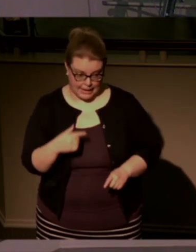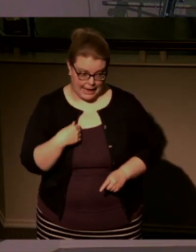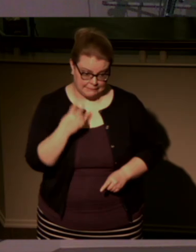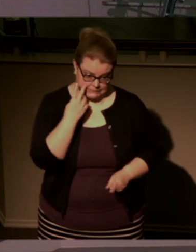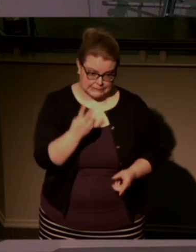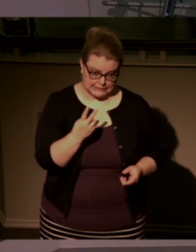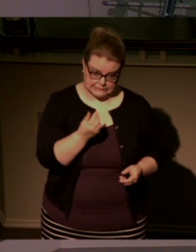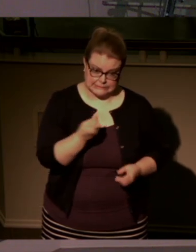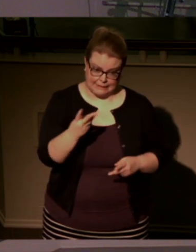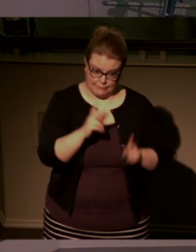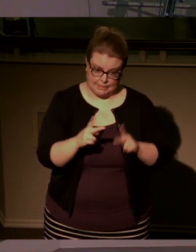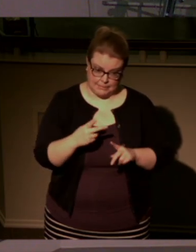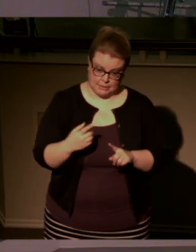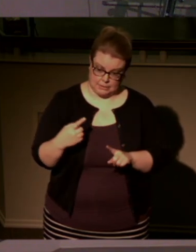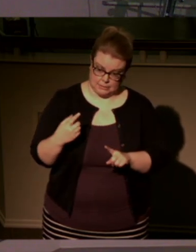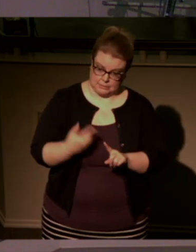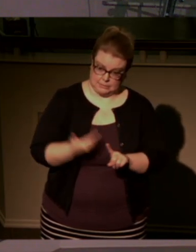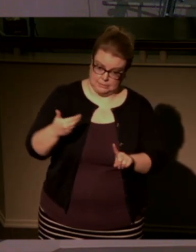in.